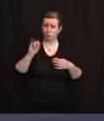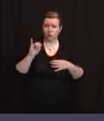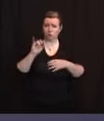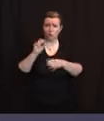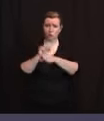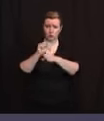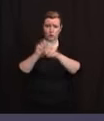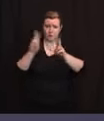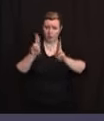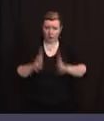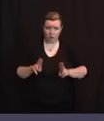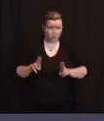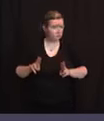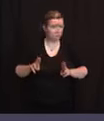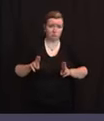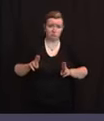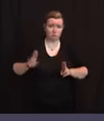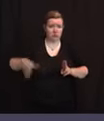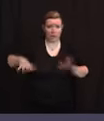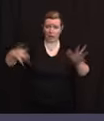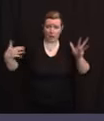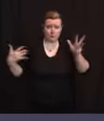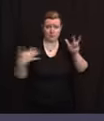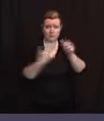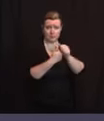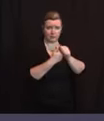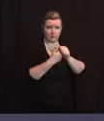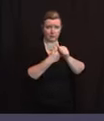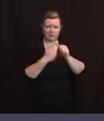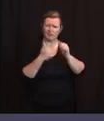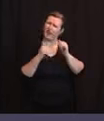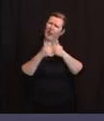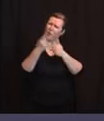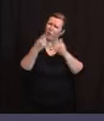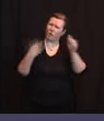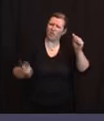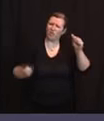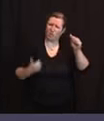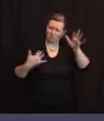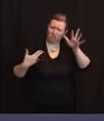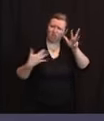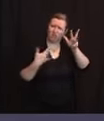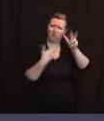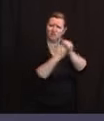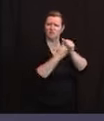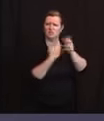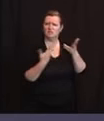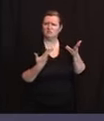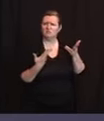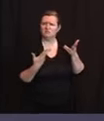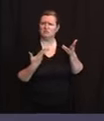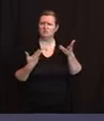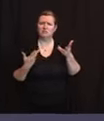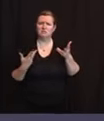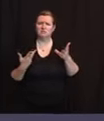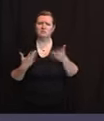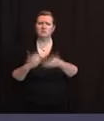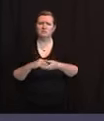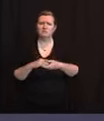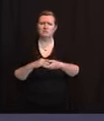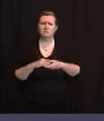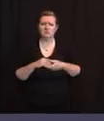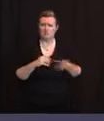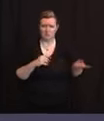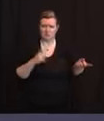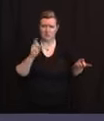how are you getting through that backlog? And is there anything those people can do in the time instead of, aside from waiting for